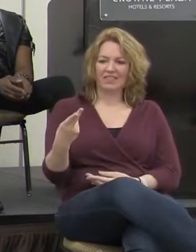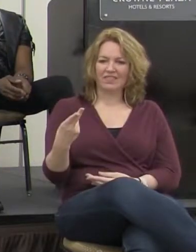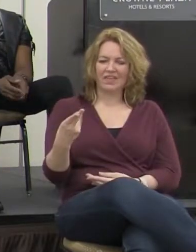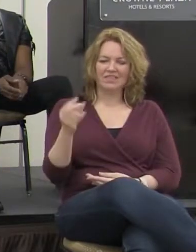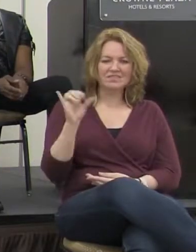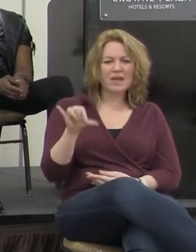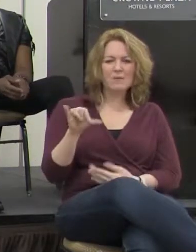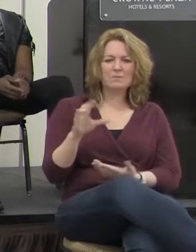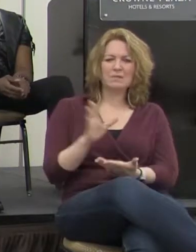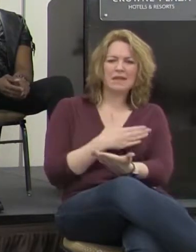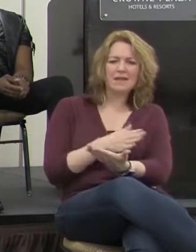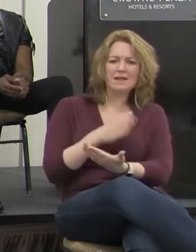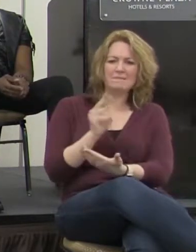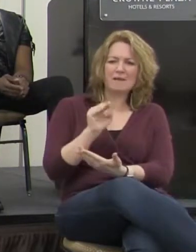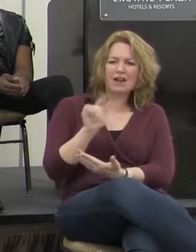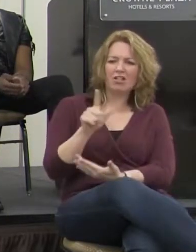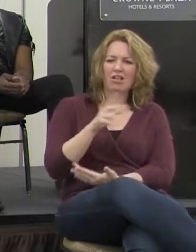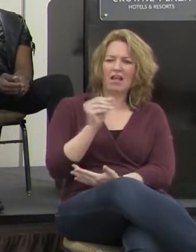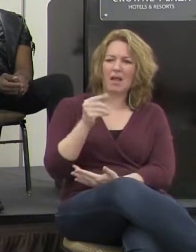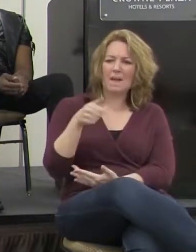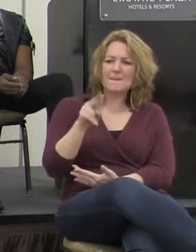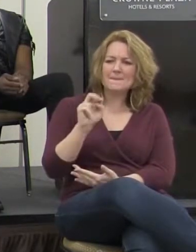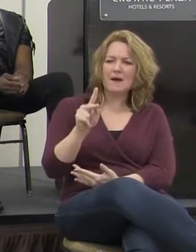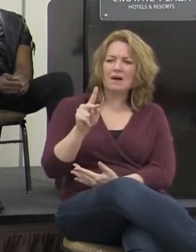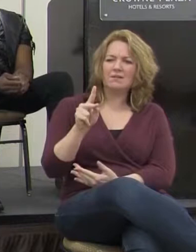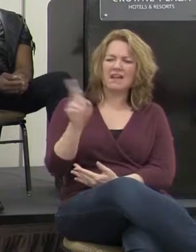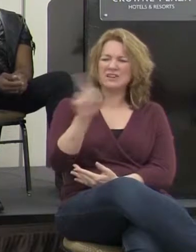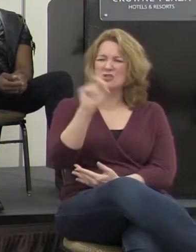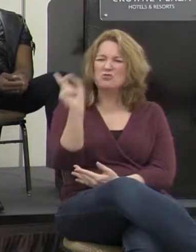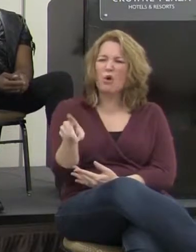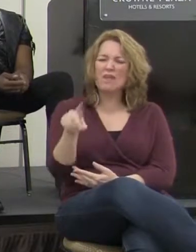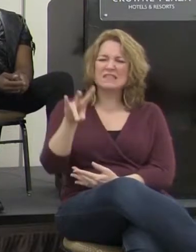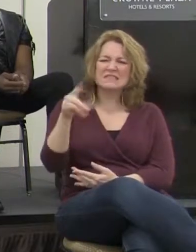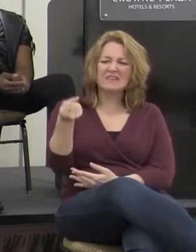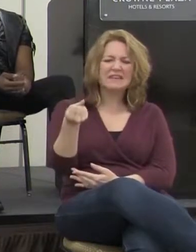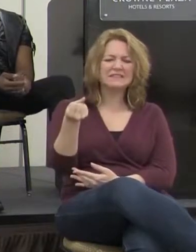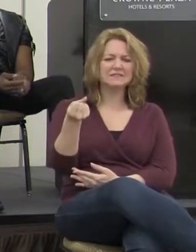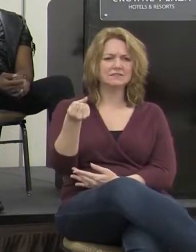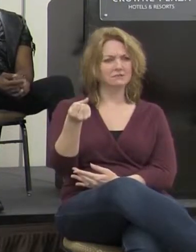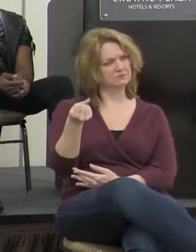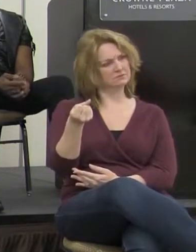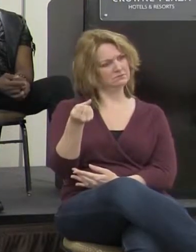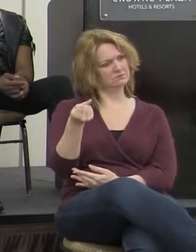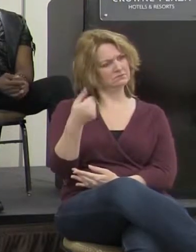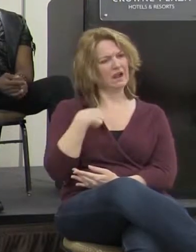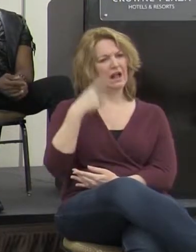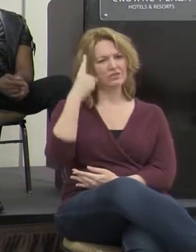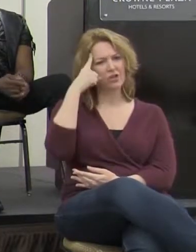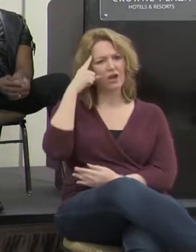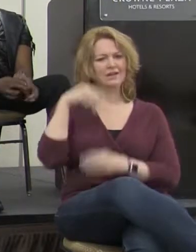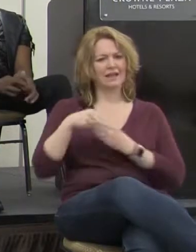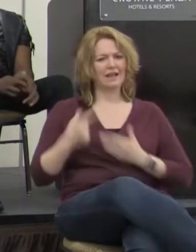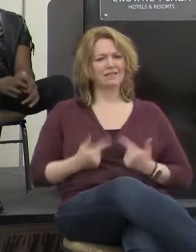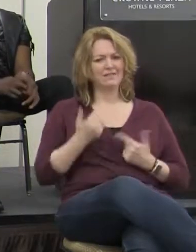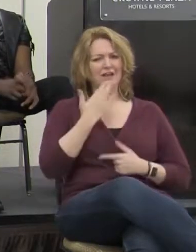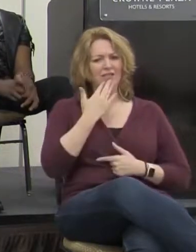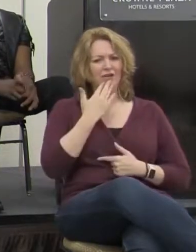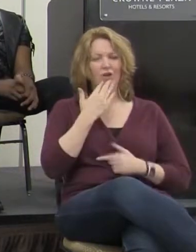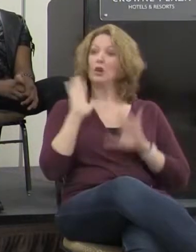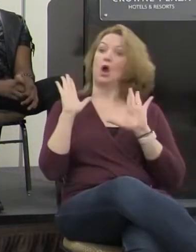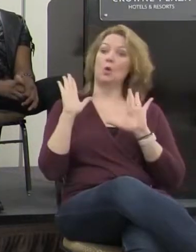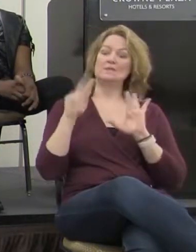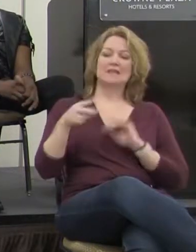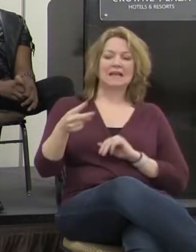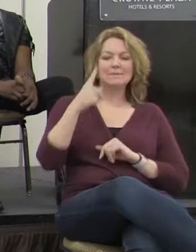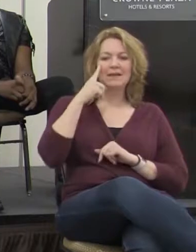punk in the 70s in Detroit. I thought Living Colour was the first. No, wait,